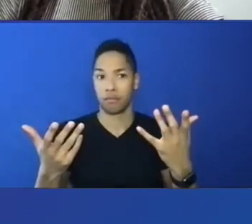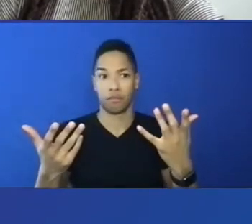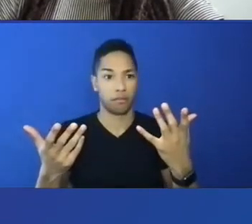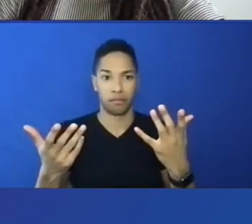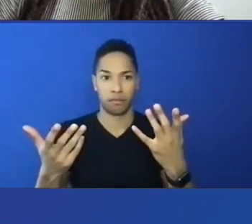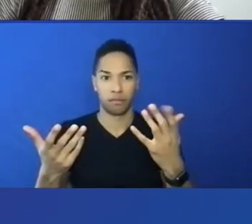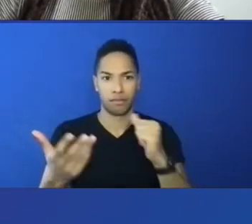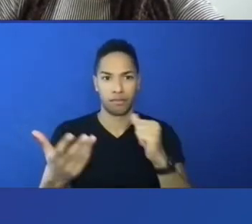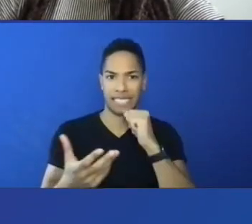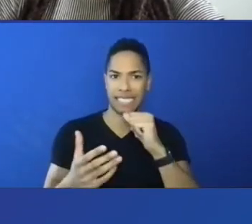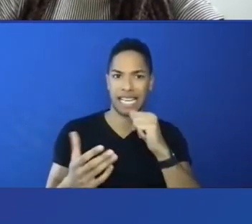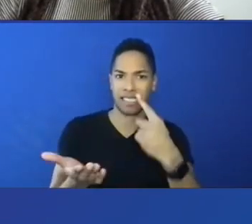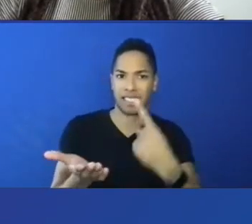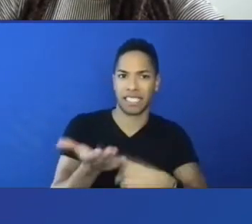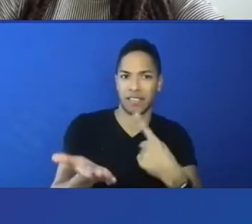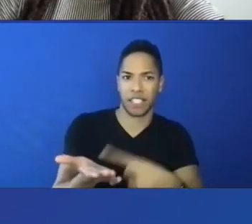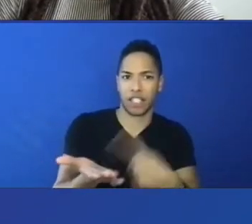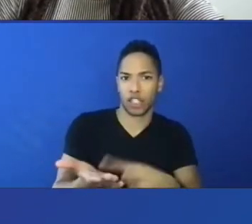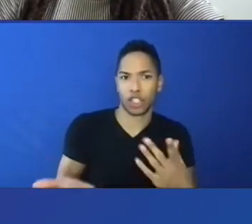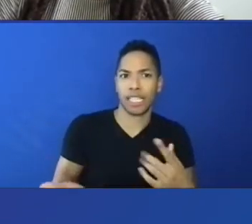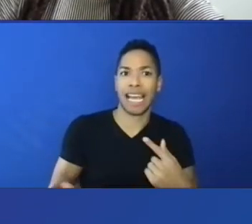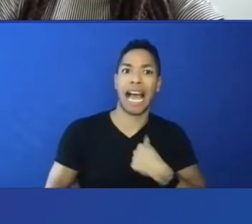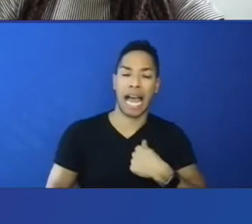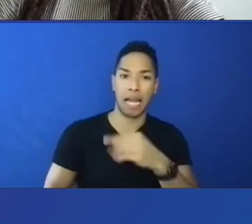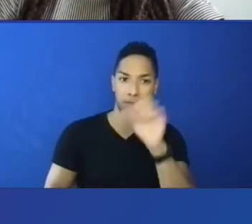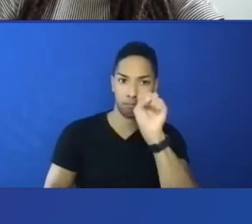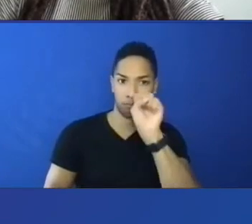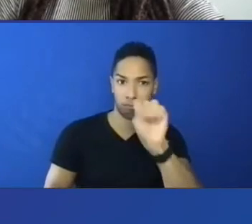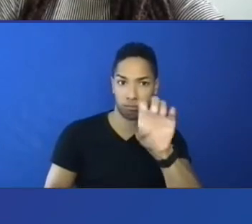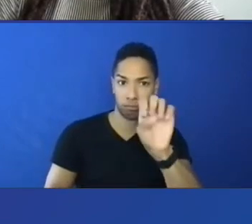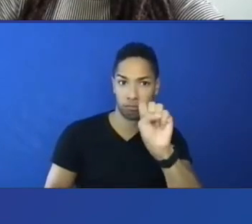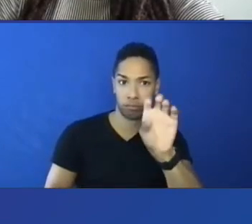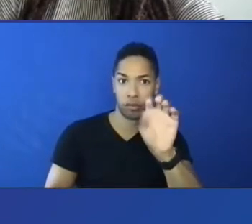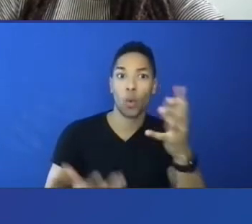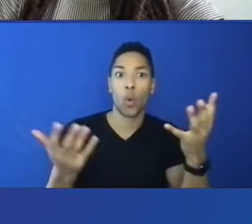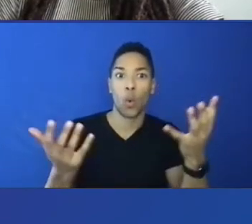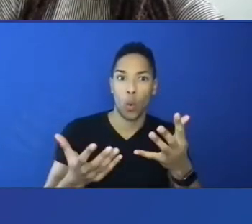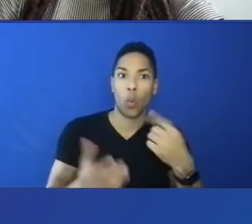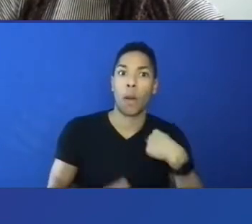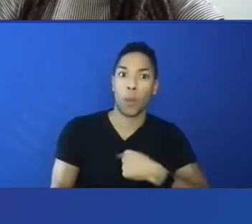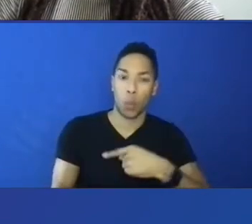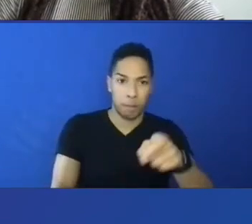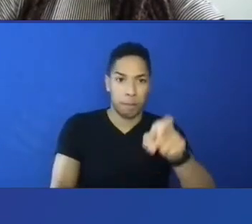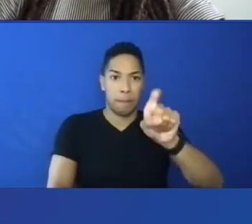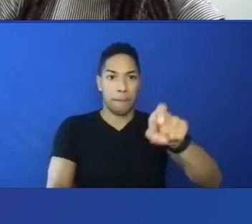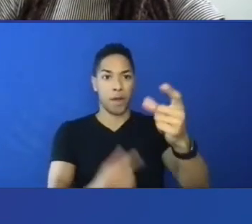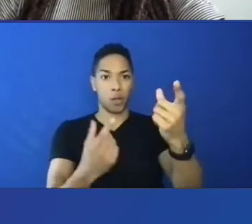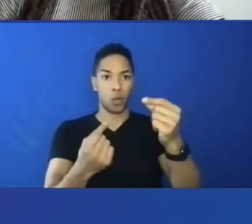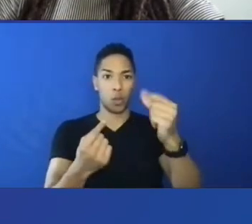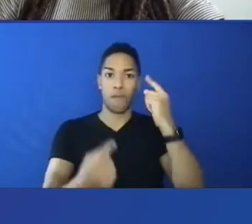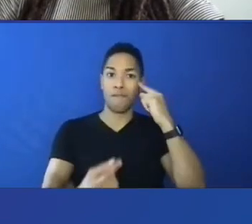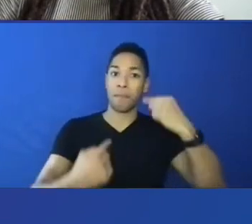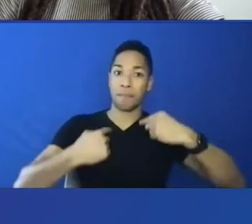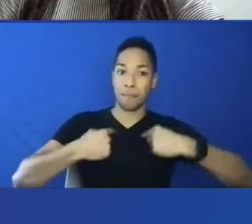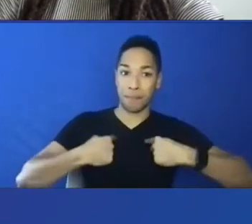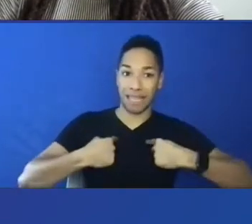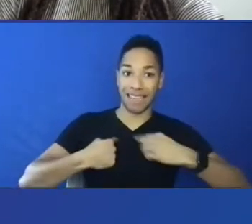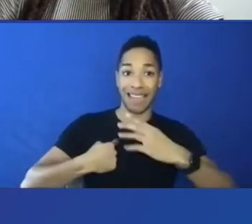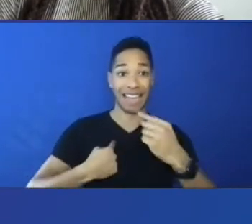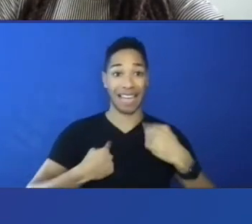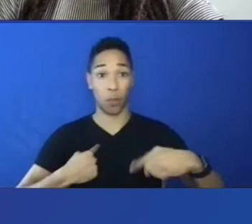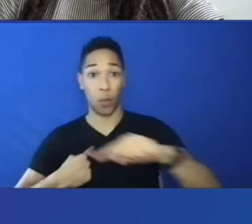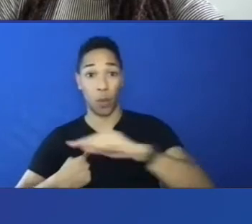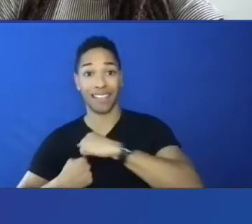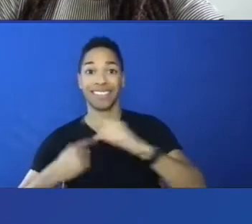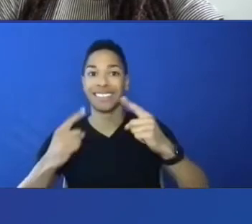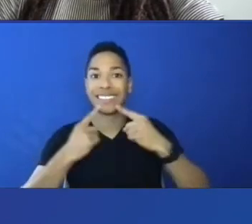it's not really a conversation. I'm stating what needs to happen for me to be successful so that we can be successful. And I think